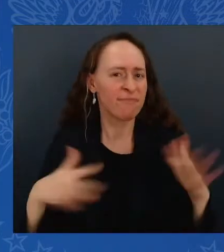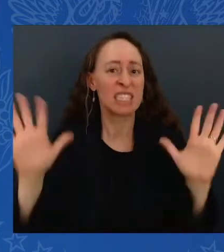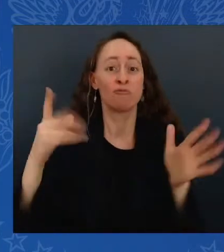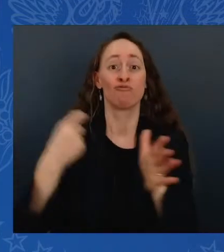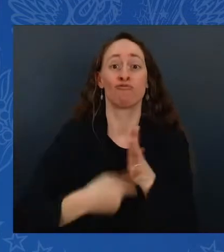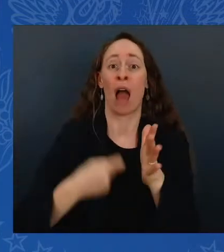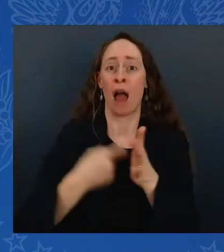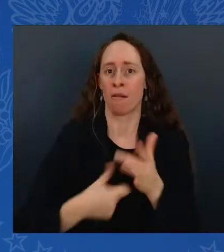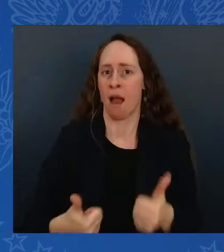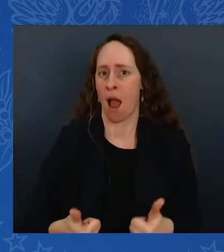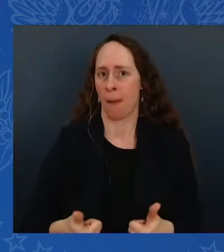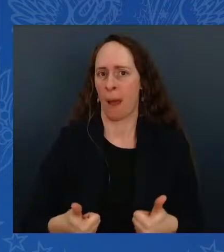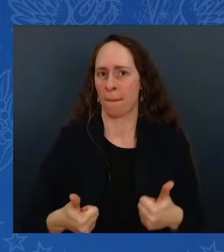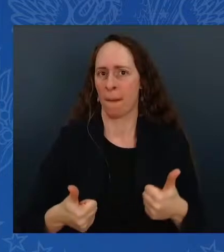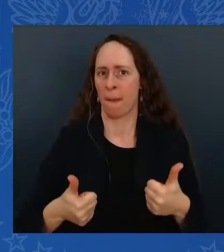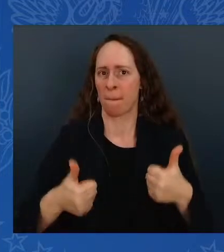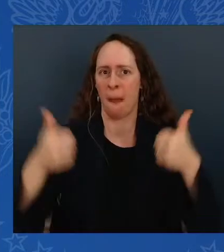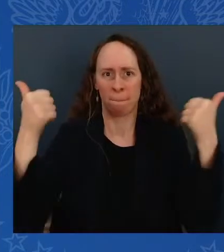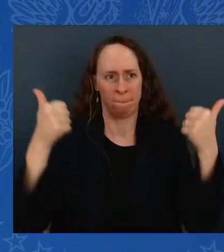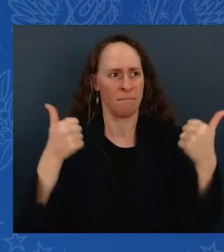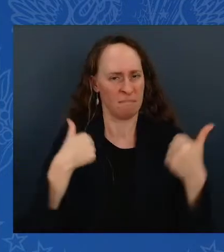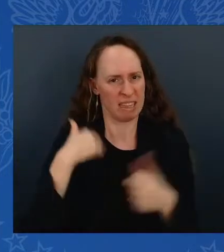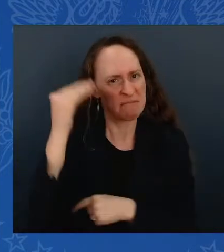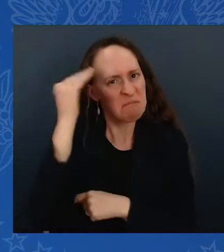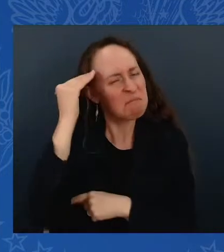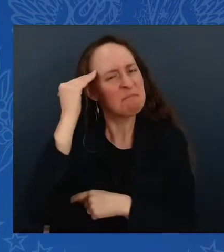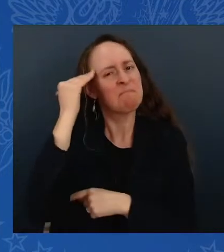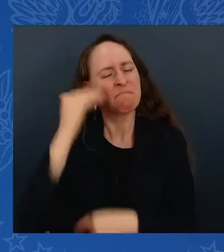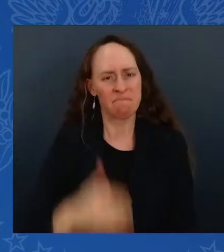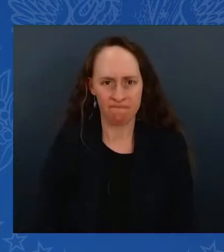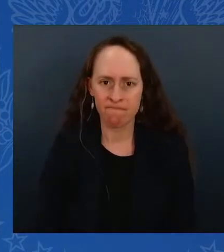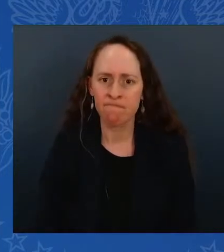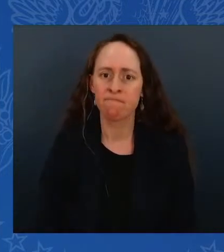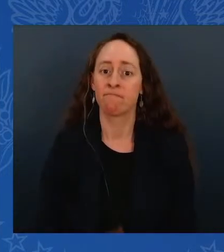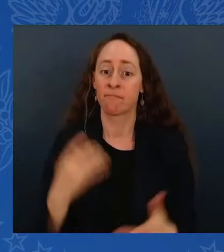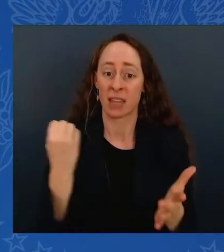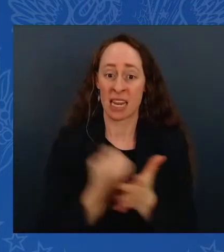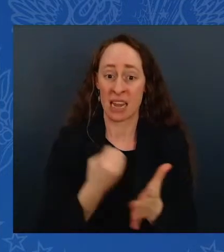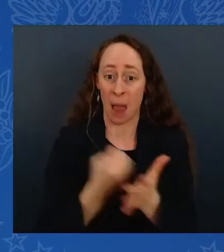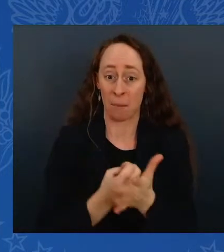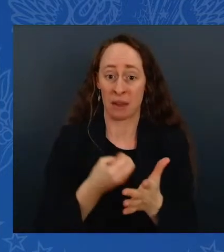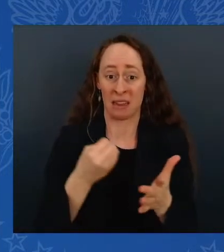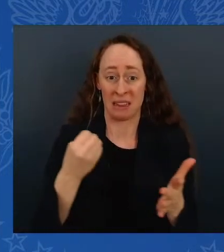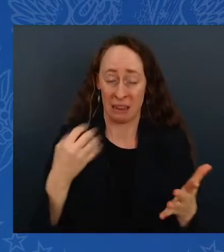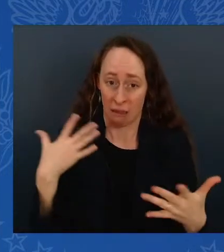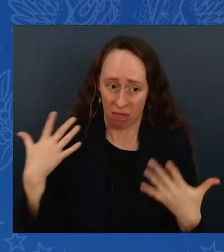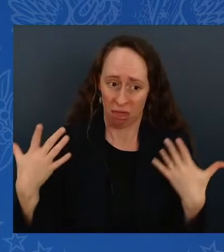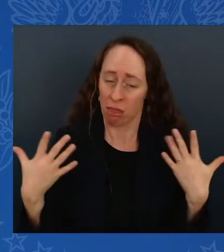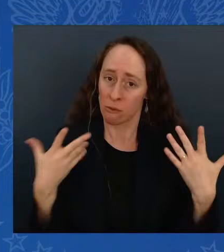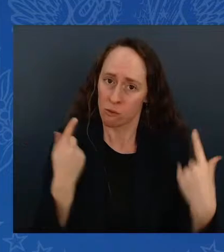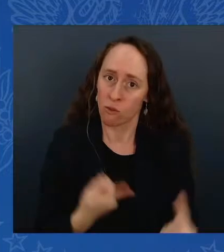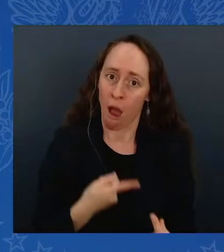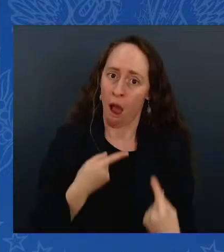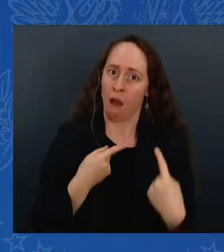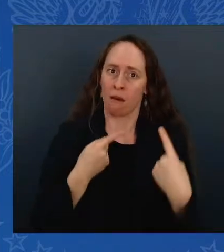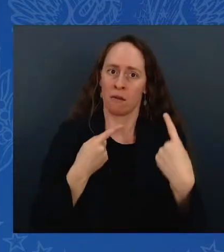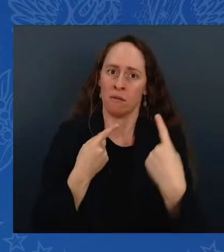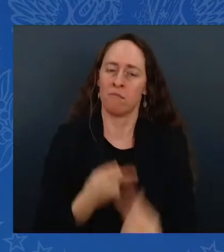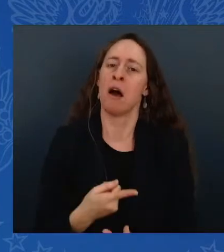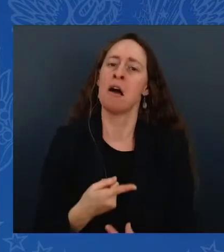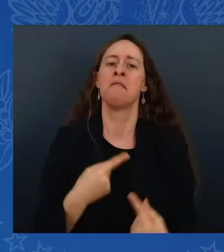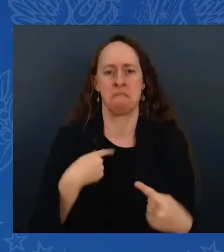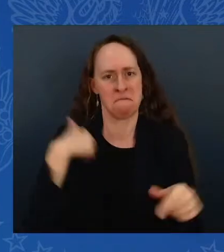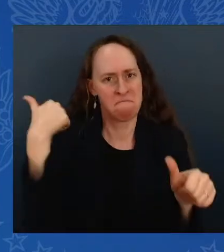say. And the economy shut down and then opened back up in an unprecedented manner. Shipping had